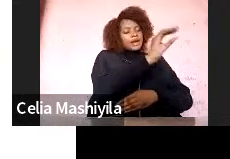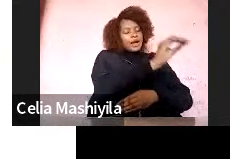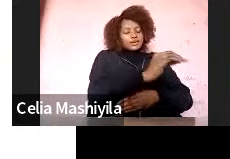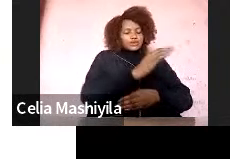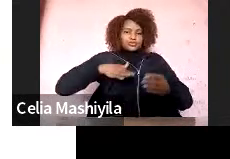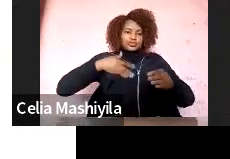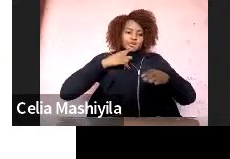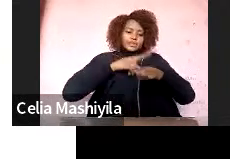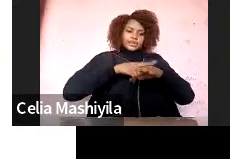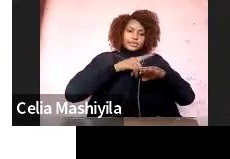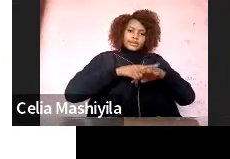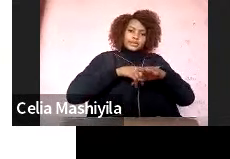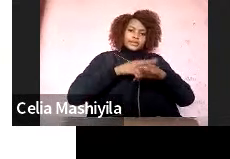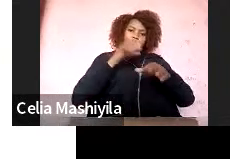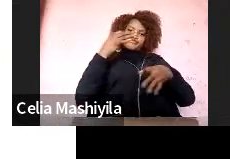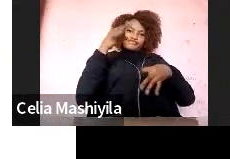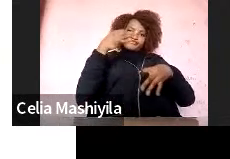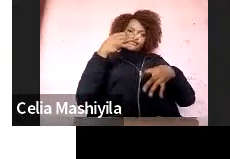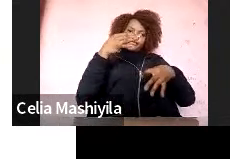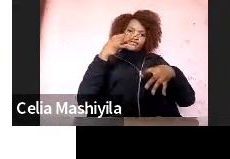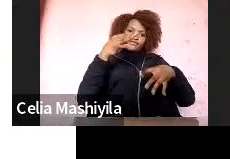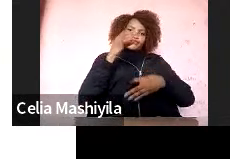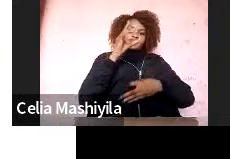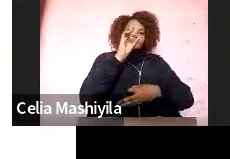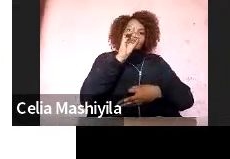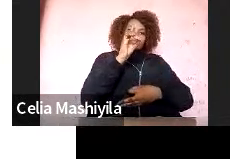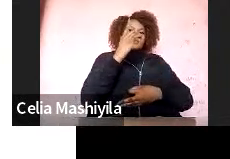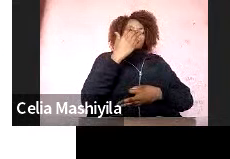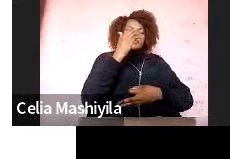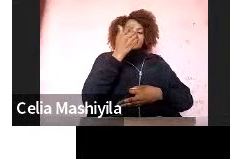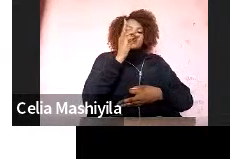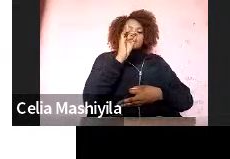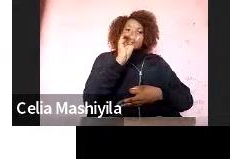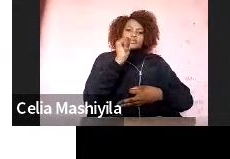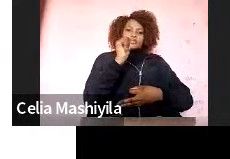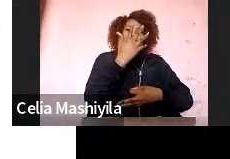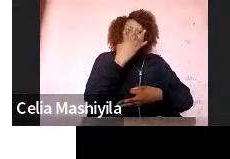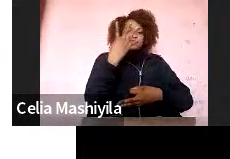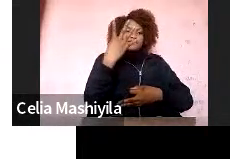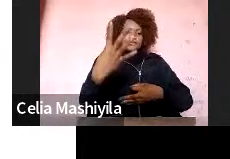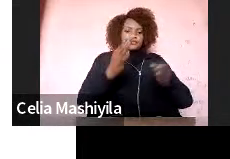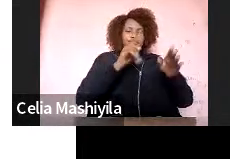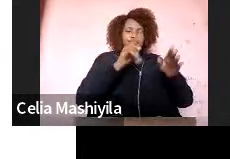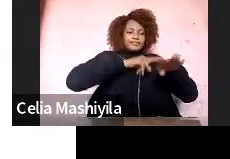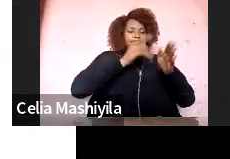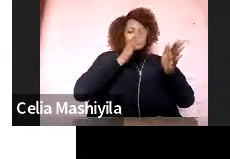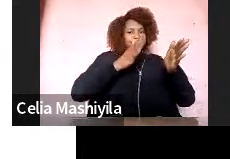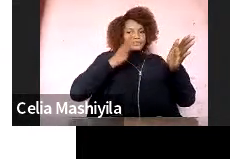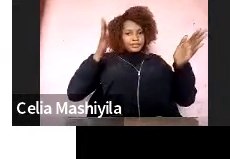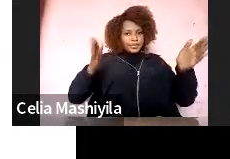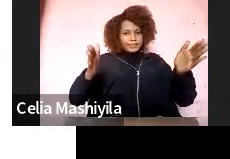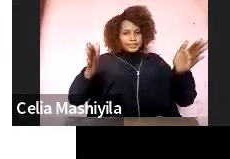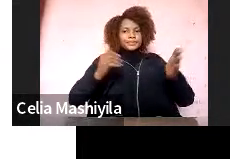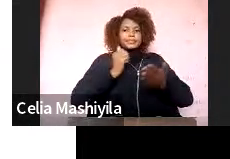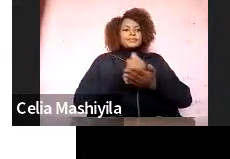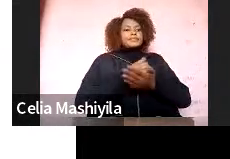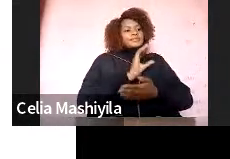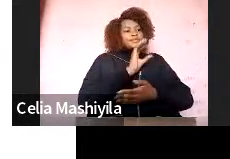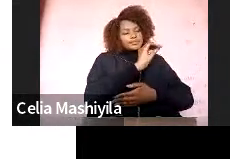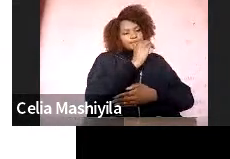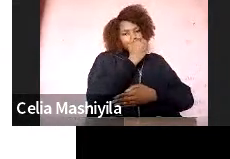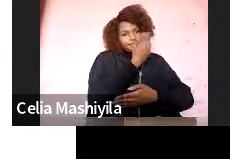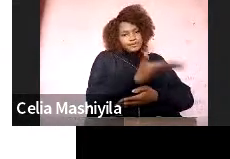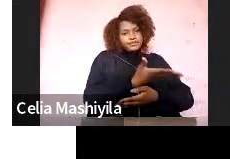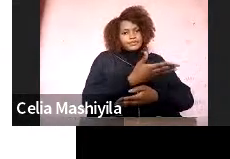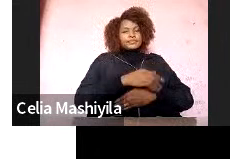DA50 form. But we are saying it is the prerogative of the commissioner. Now, don't wait for too